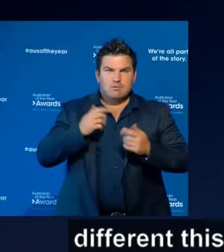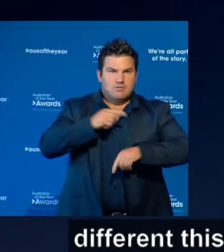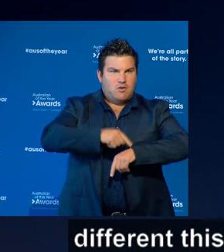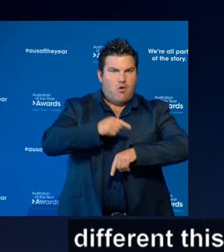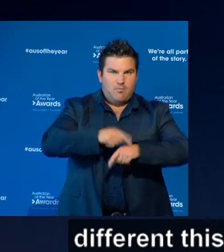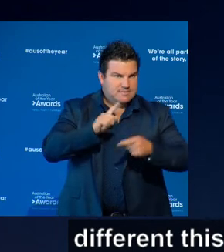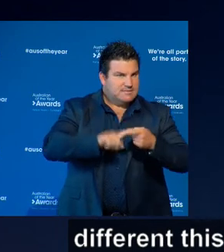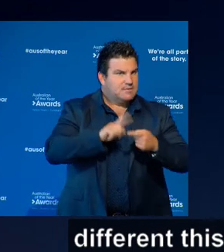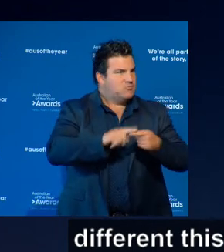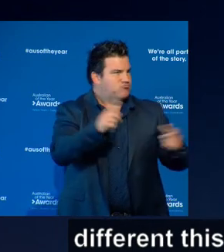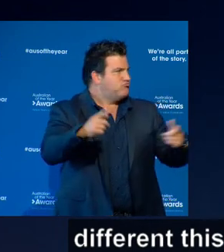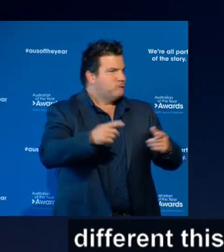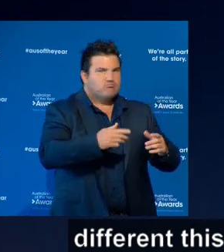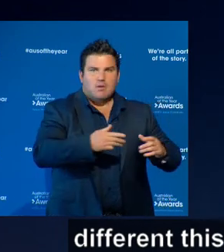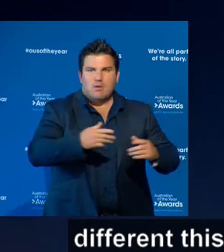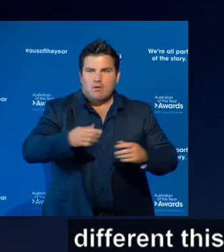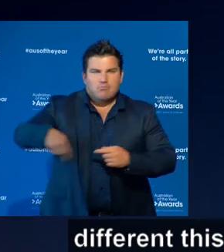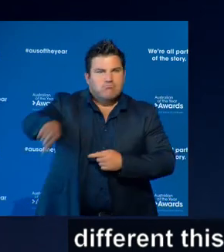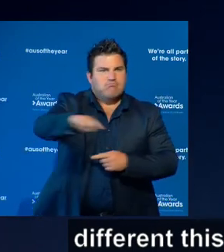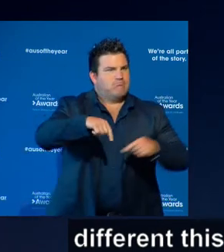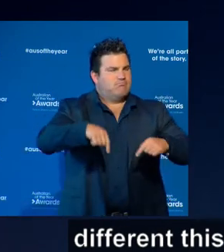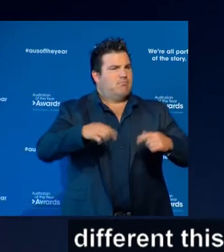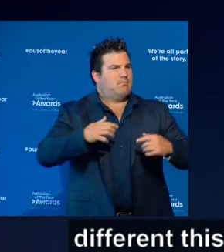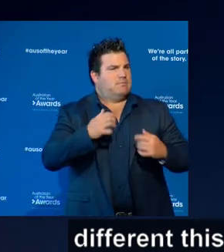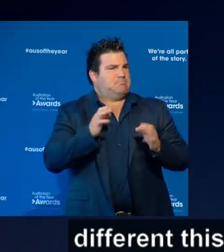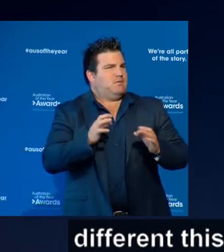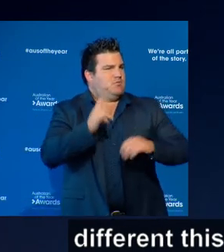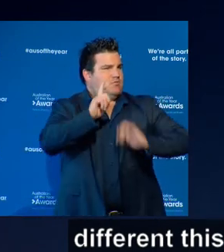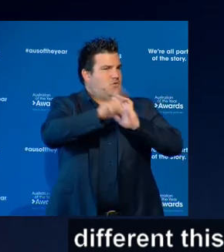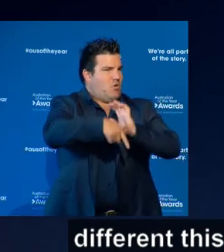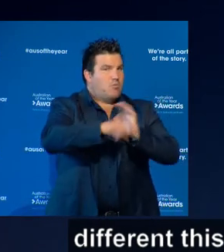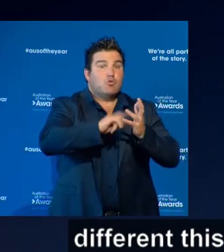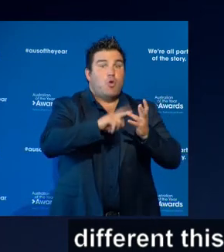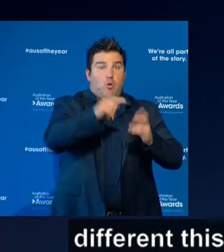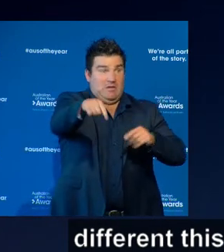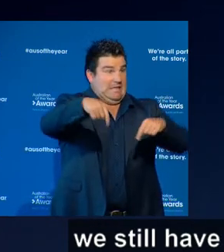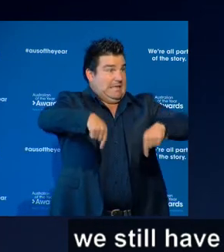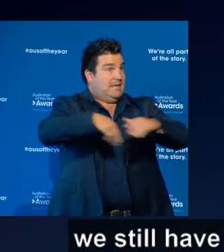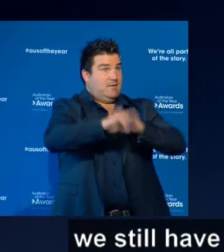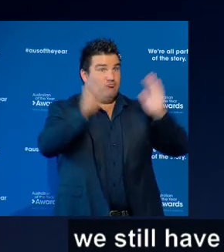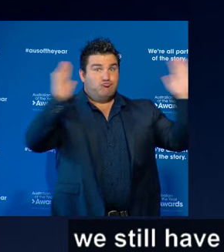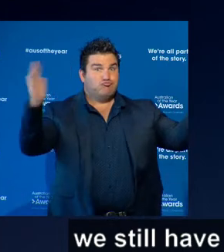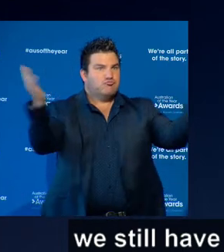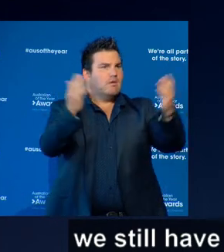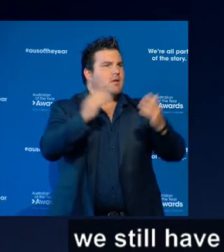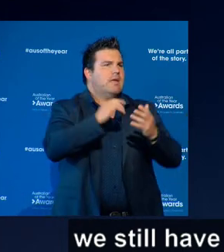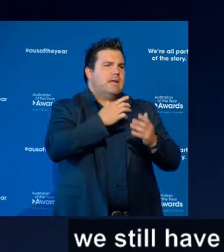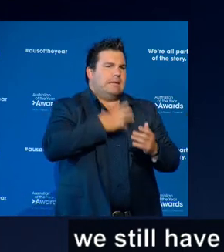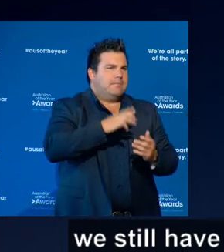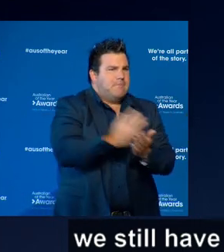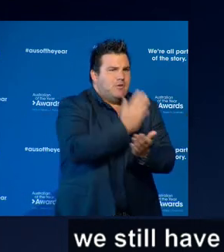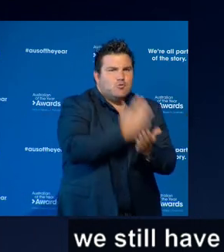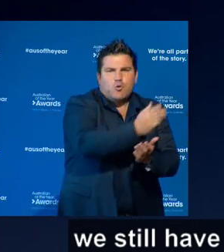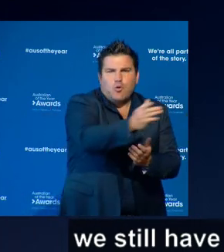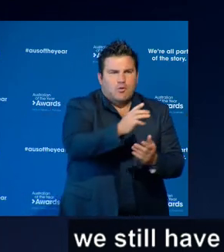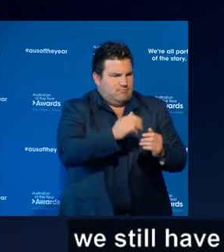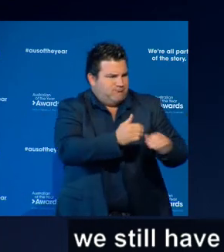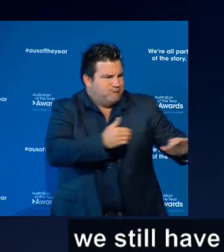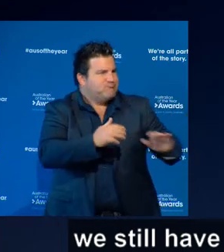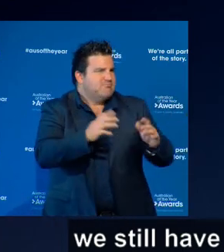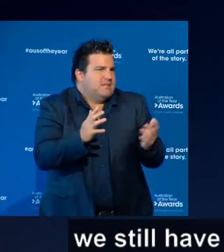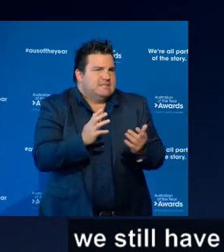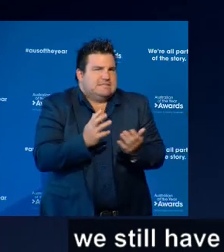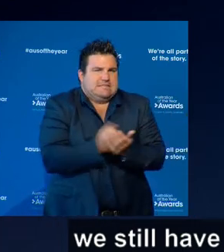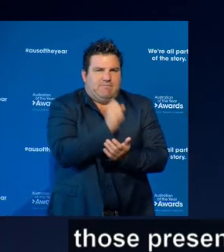evening. To those present, please enjoy the occasion, but make sure you stay COVID safe. And to